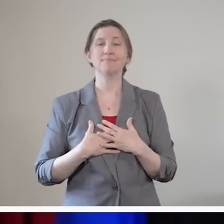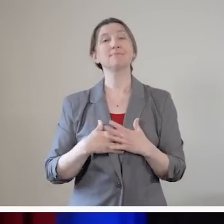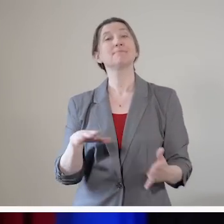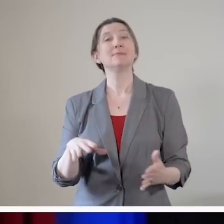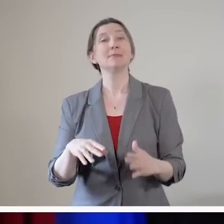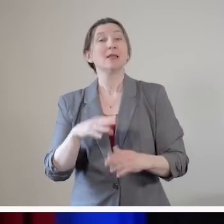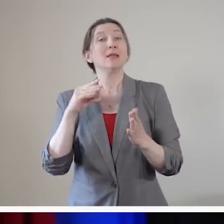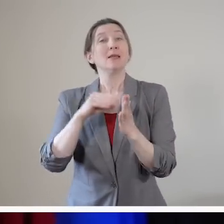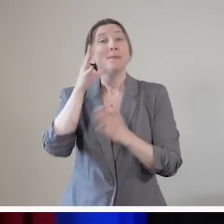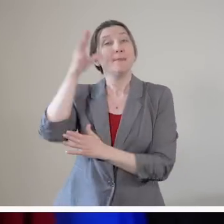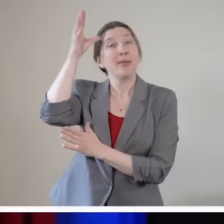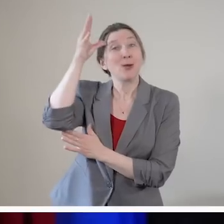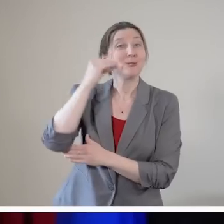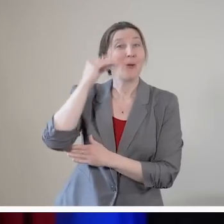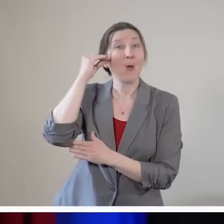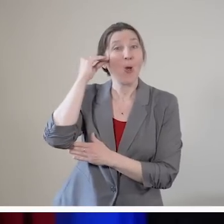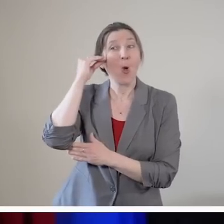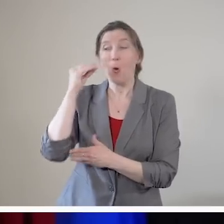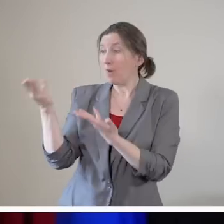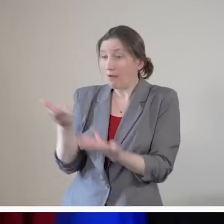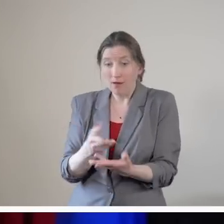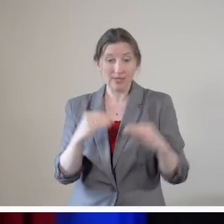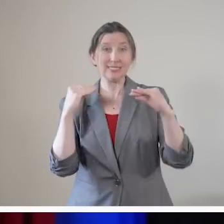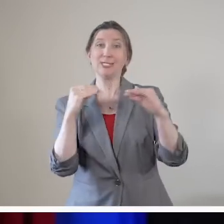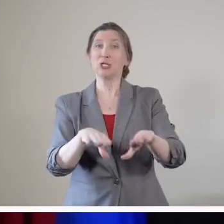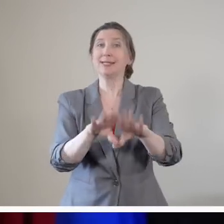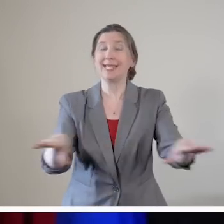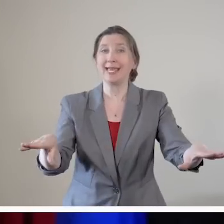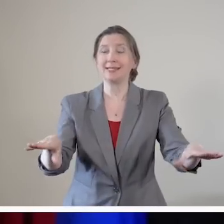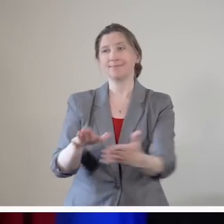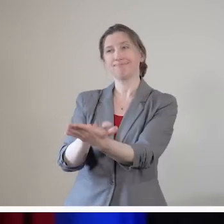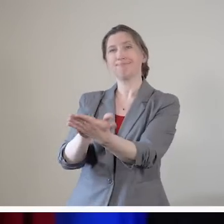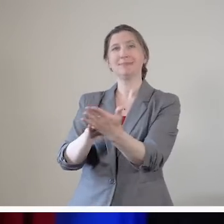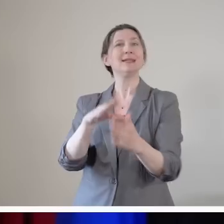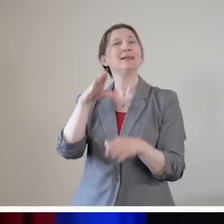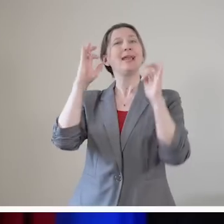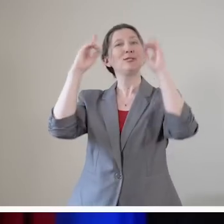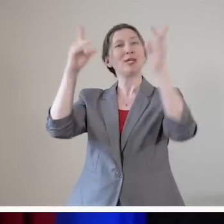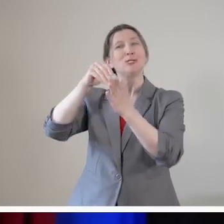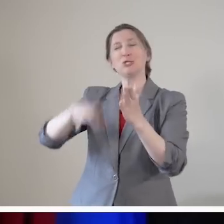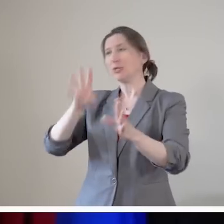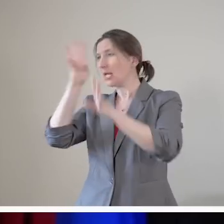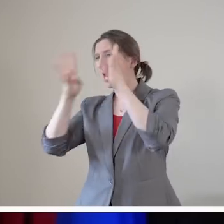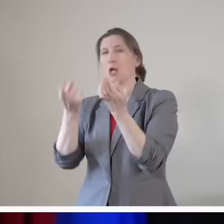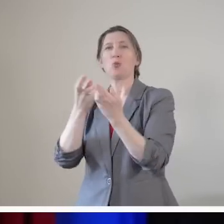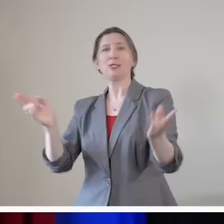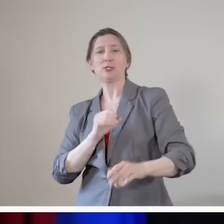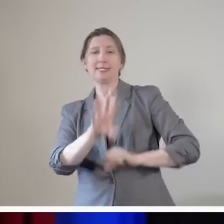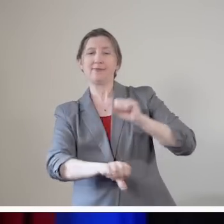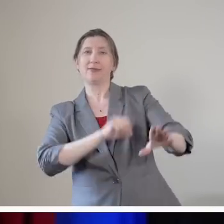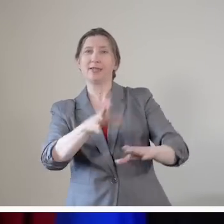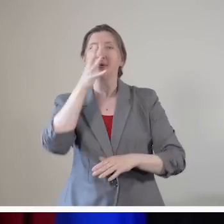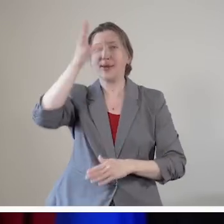who helped reach out to parents who suddenly found themselves homeschooling their children. And the undergraduates and graduate students earning degrees